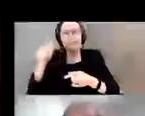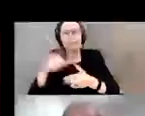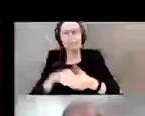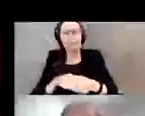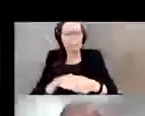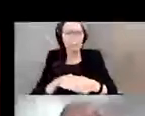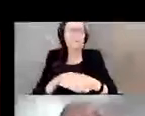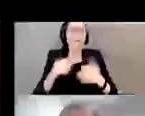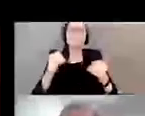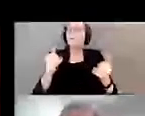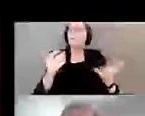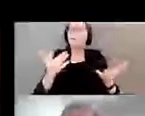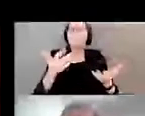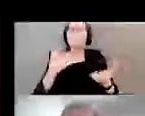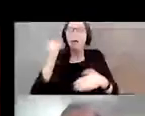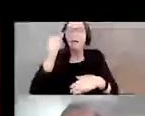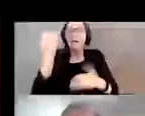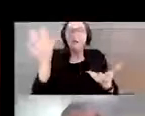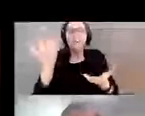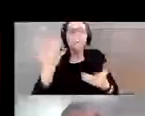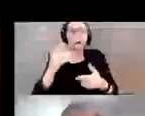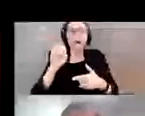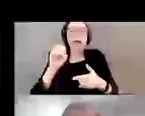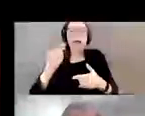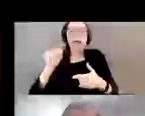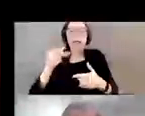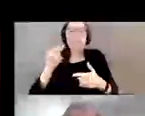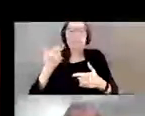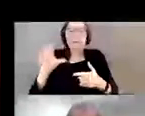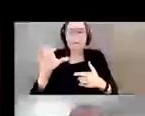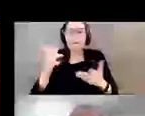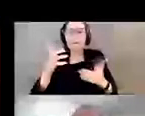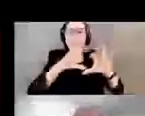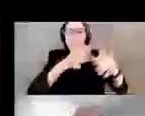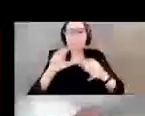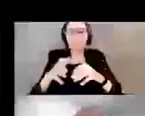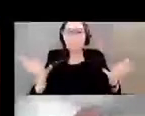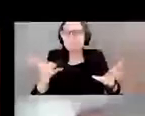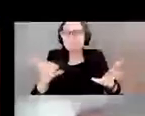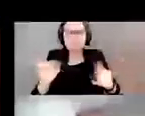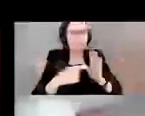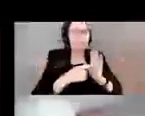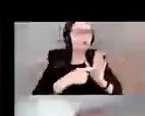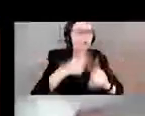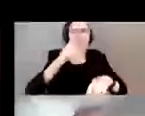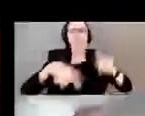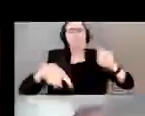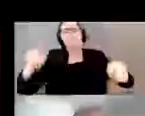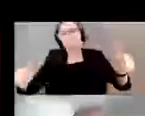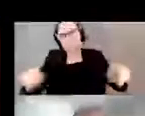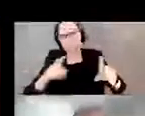But to give you kind of an idea of what the ethnic makeup of Afghanistan is, and to show how